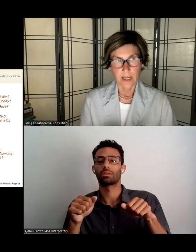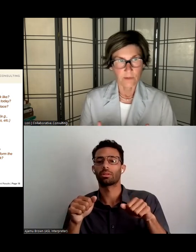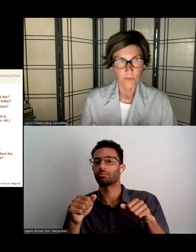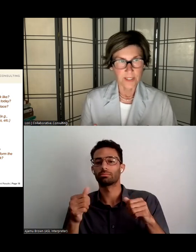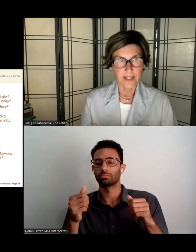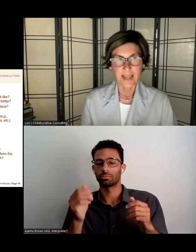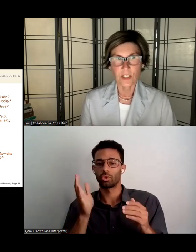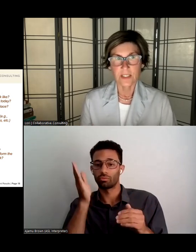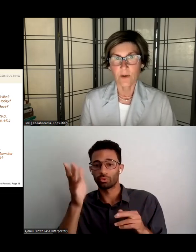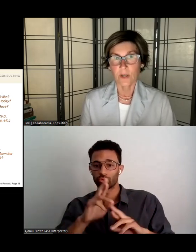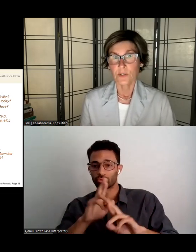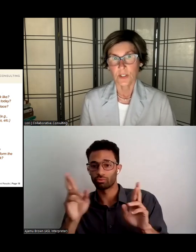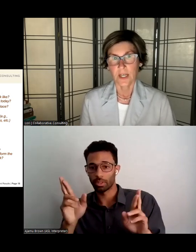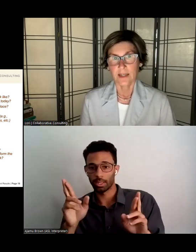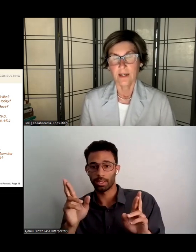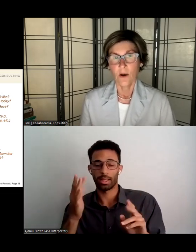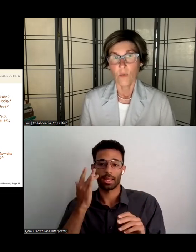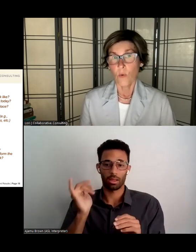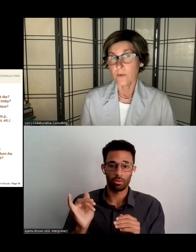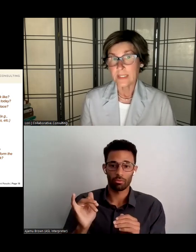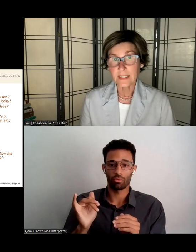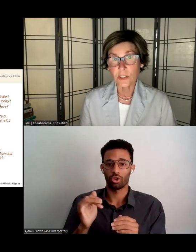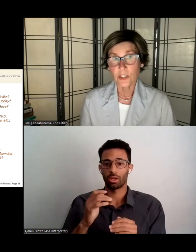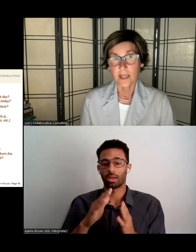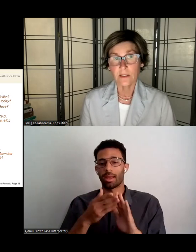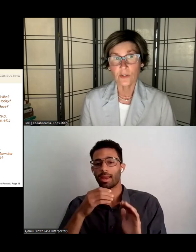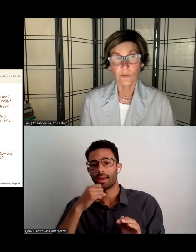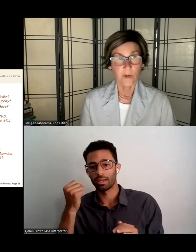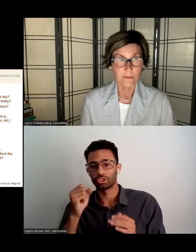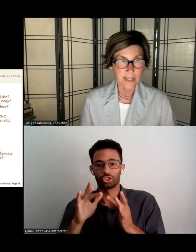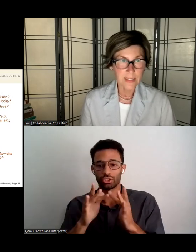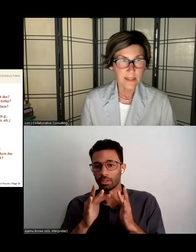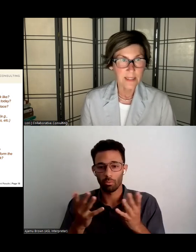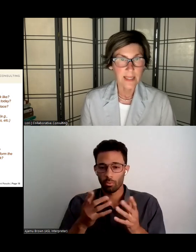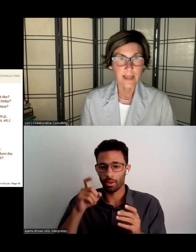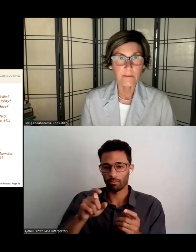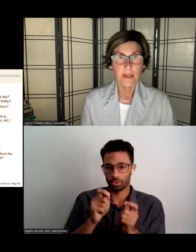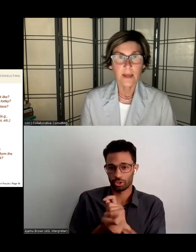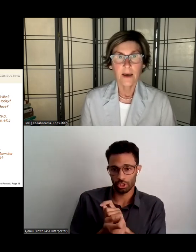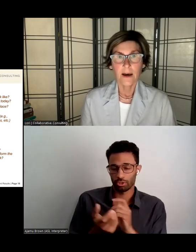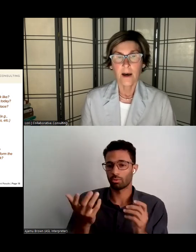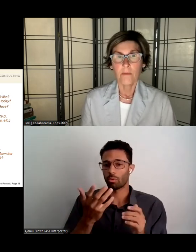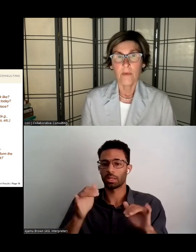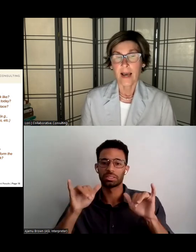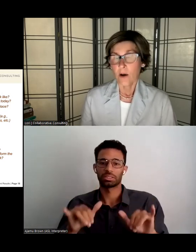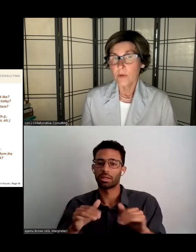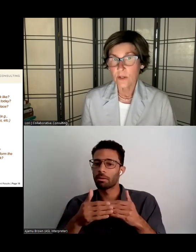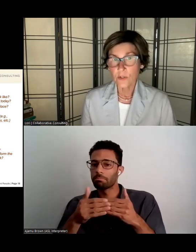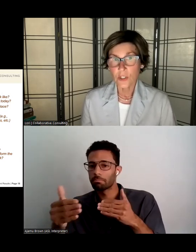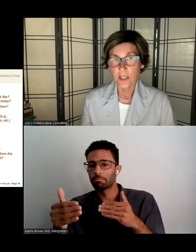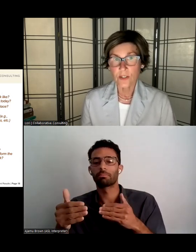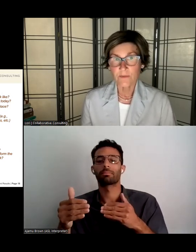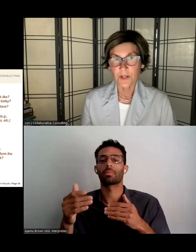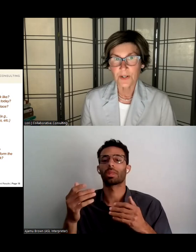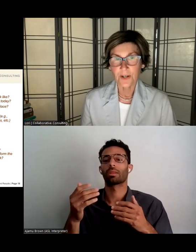future-ready California aging network look like? What would need to change? What might stay the same? How would